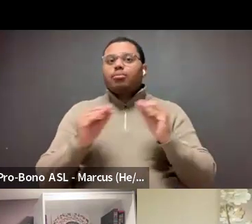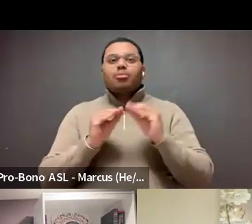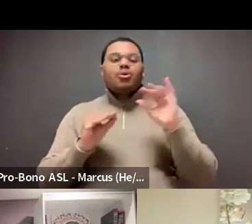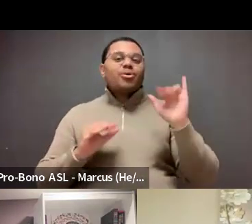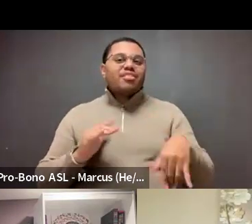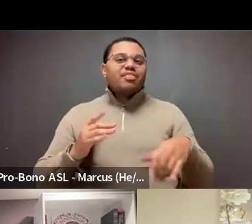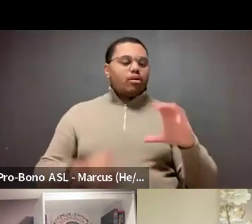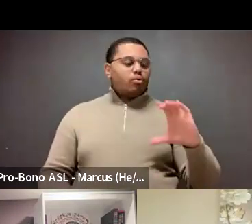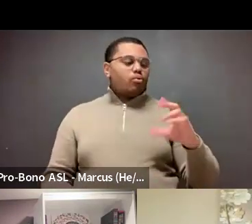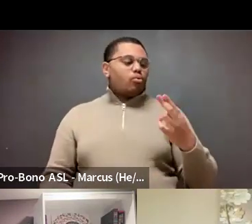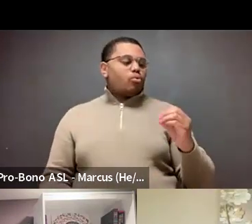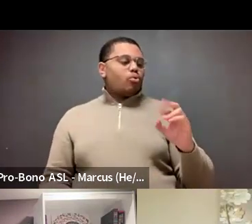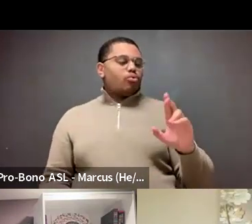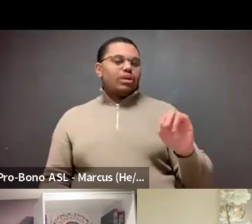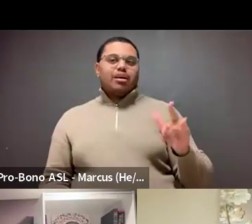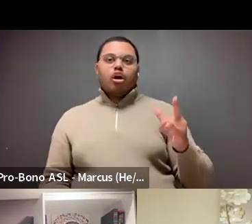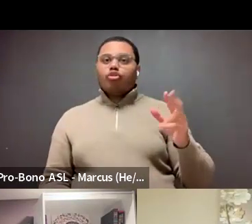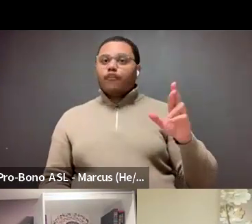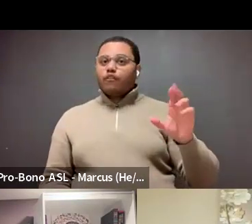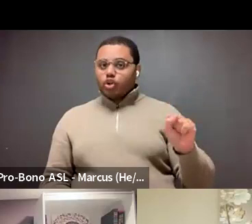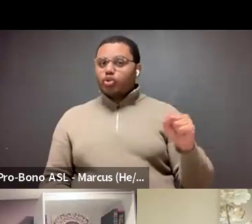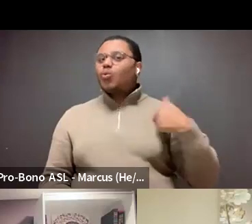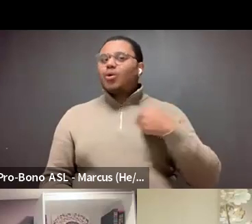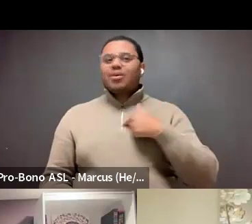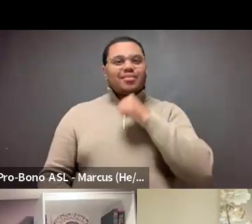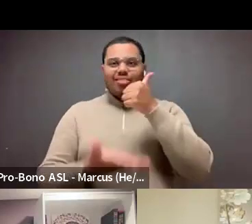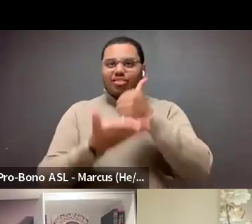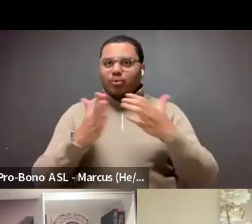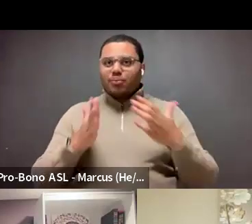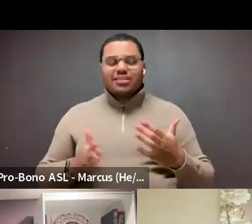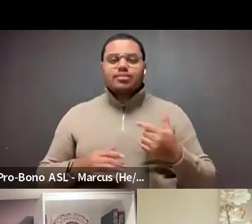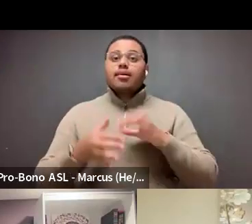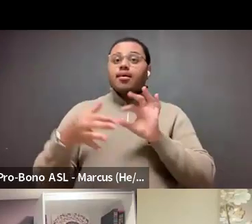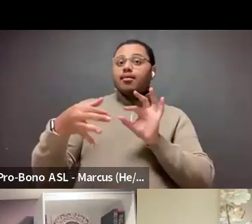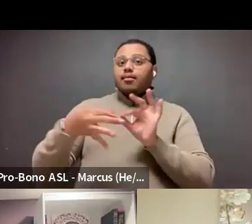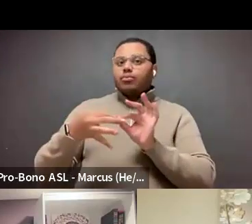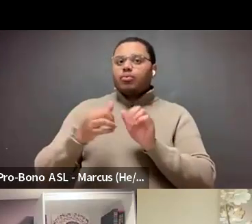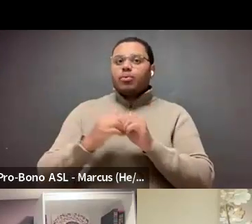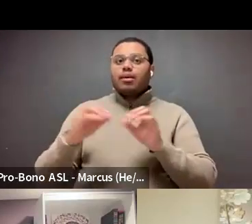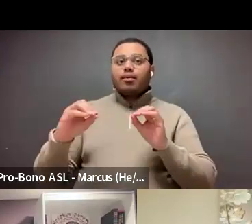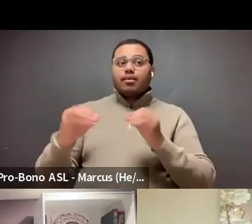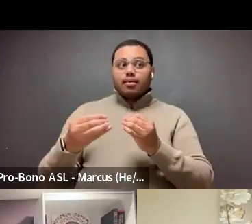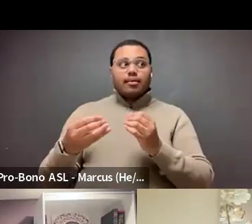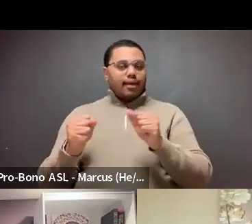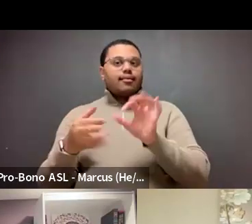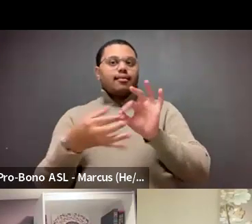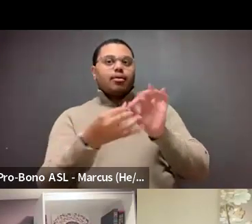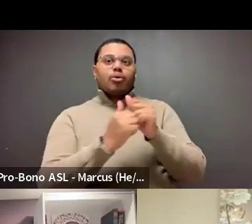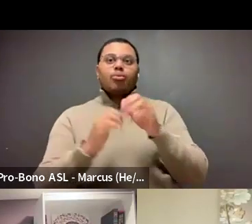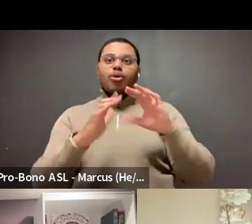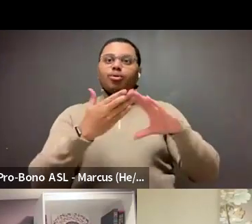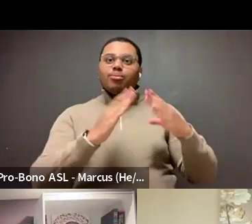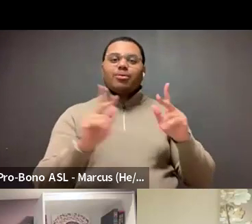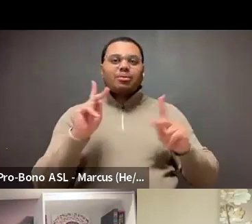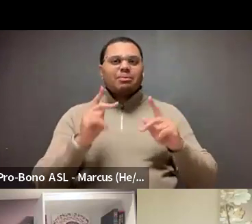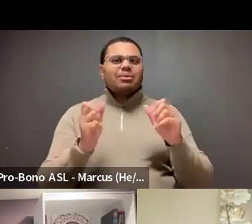choreographers. We are not therapists. And connecting to an organization that can connect you with community of people that you can ask questions